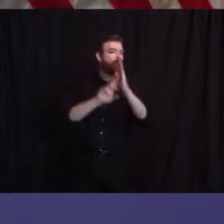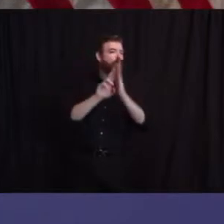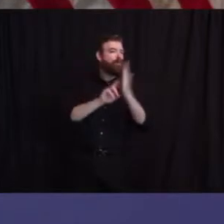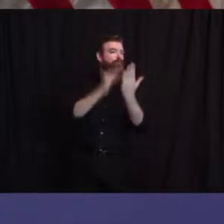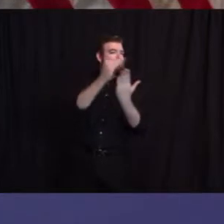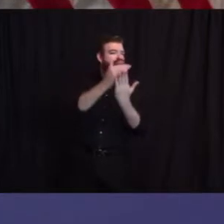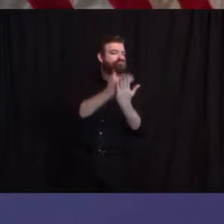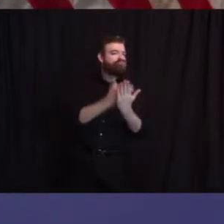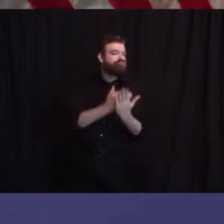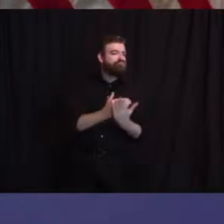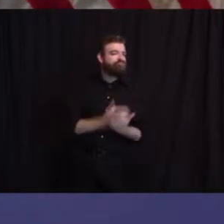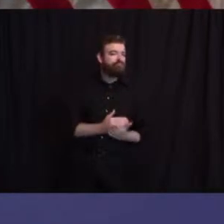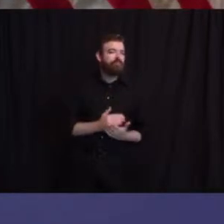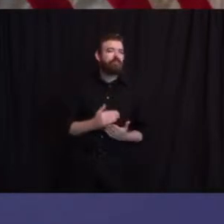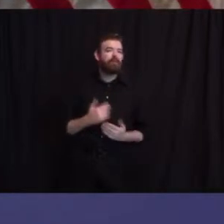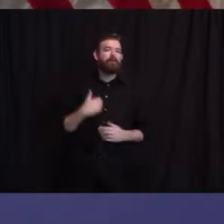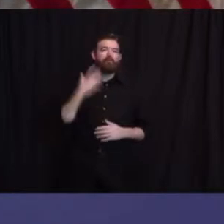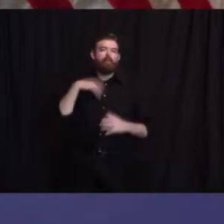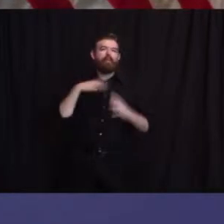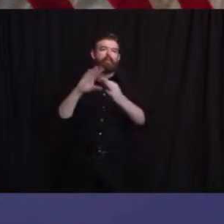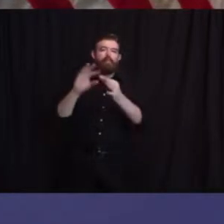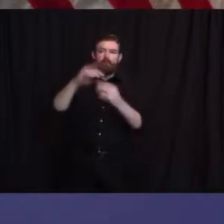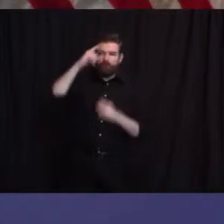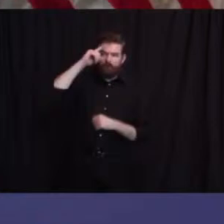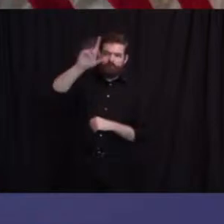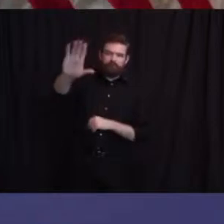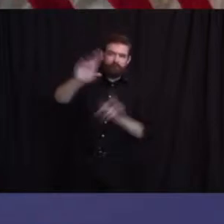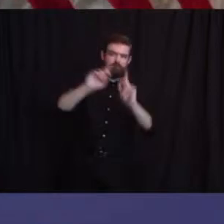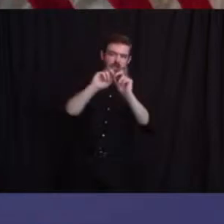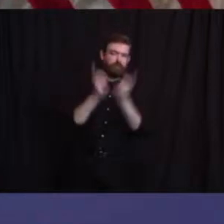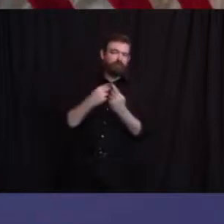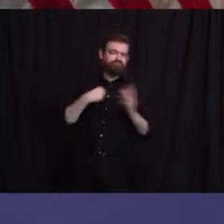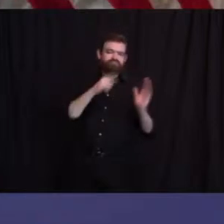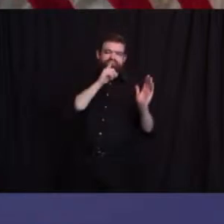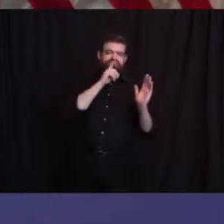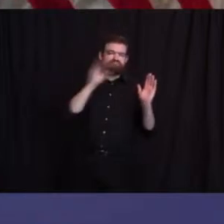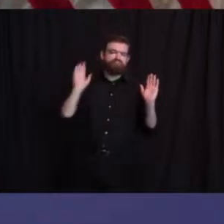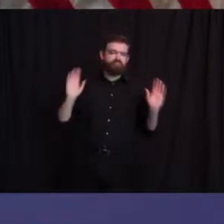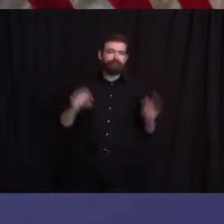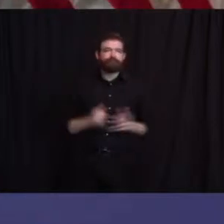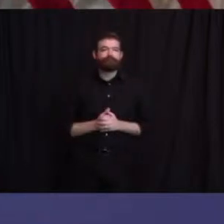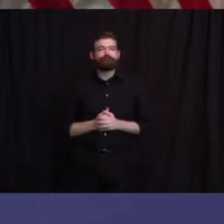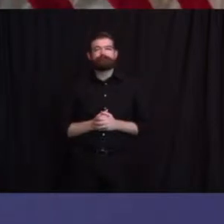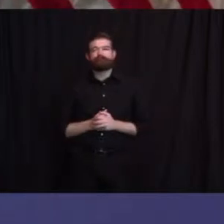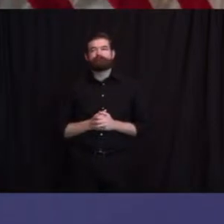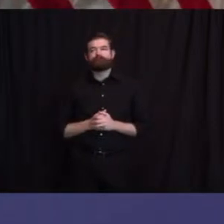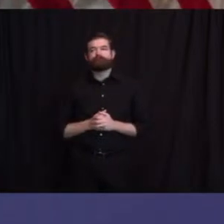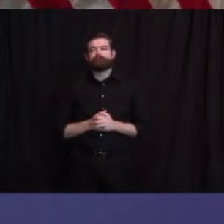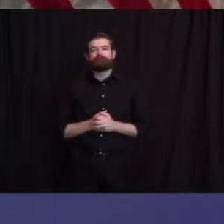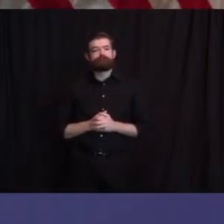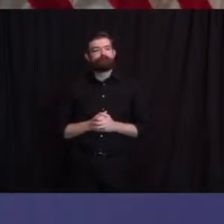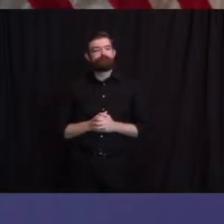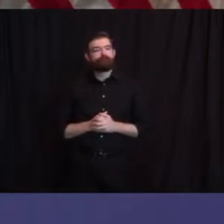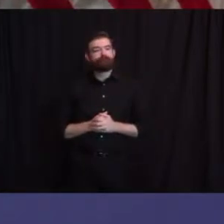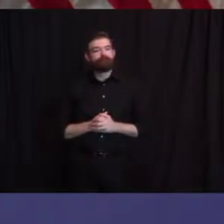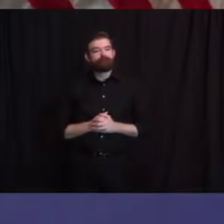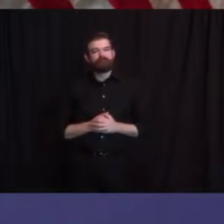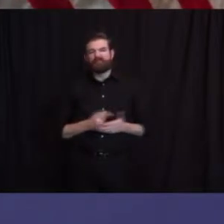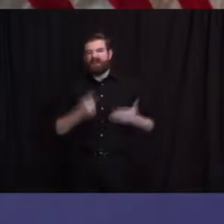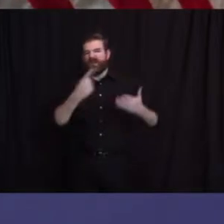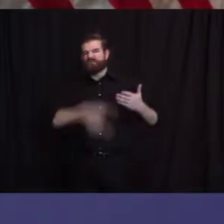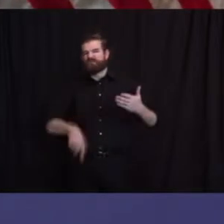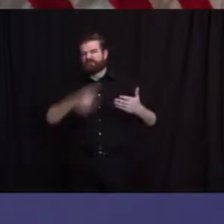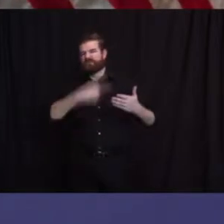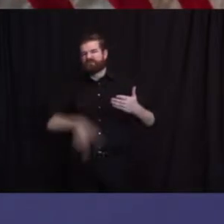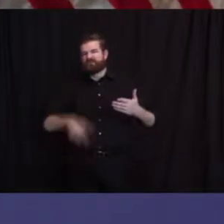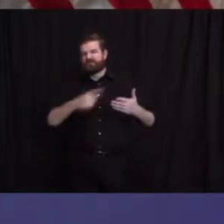for them. Good answer. When do we promise that guidance? I know I said it earlier. It's in the next week or two, I guess. It's the